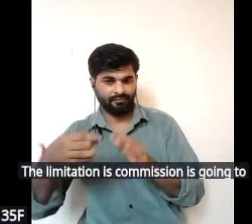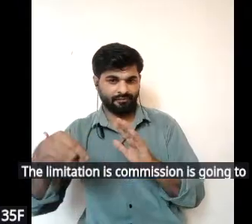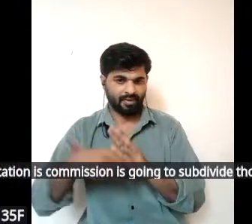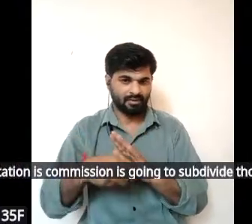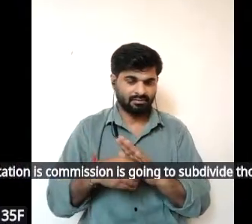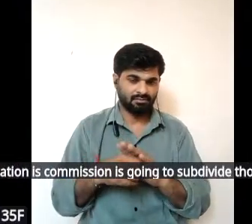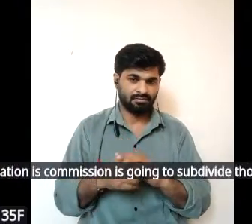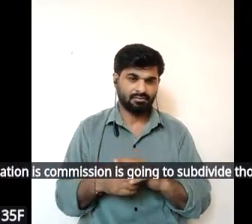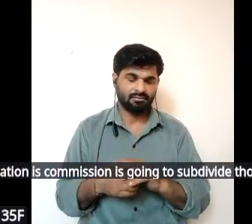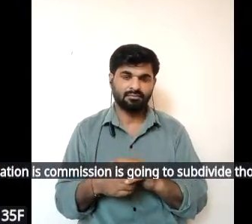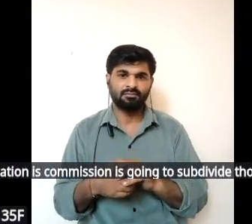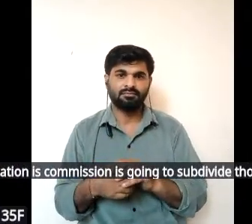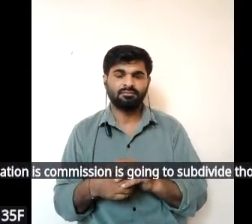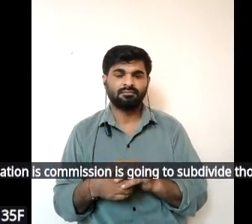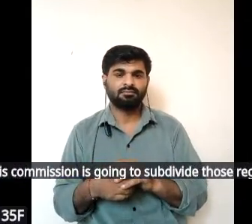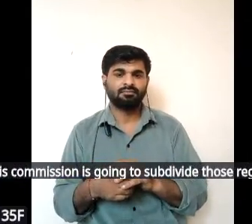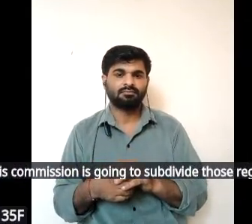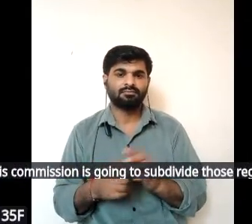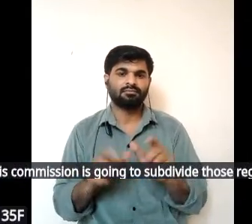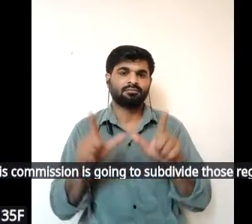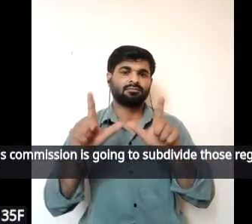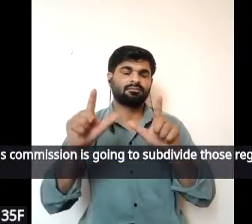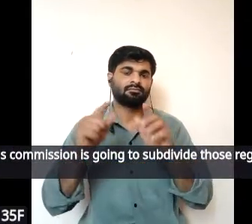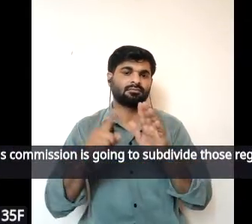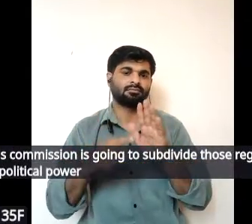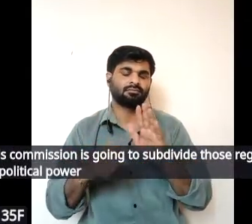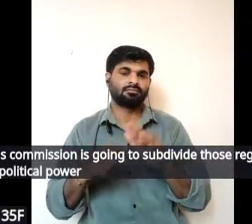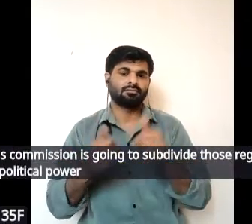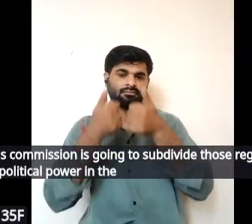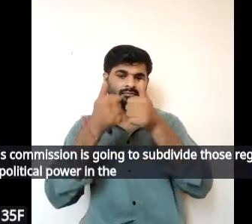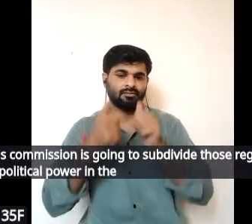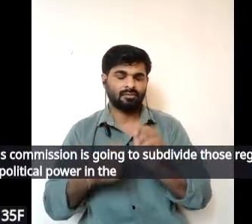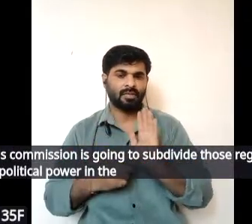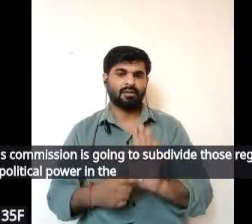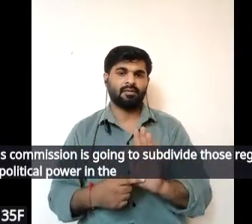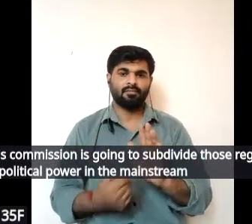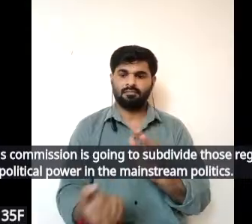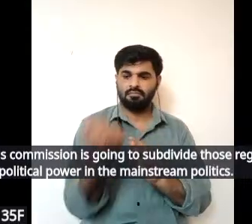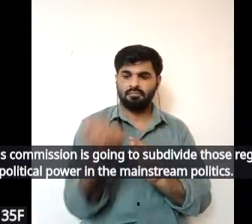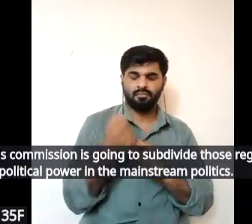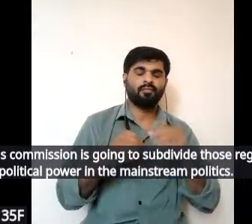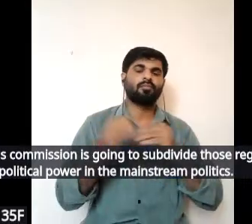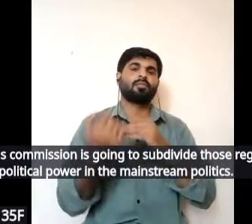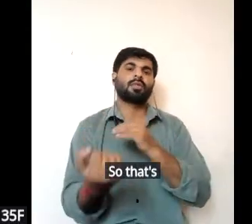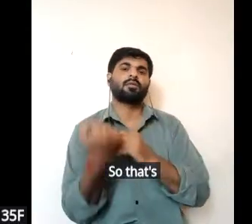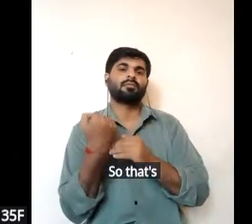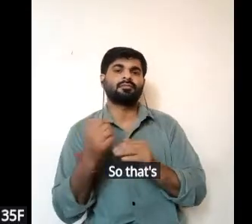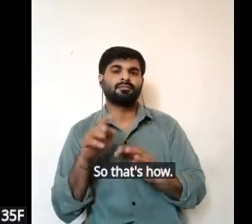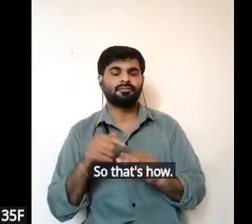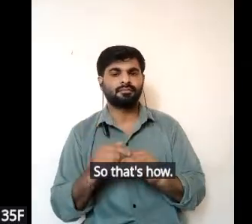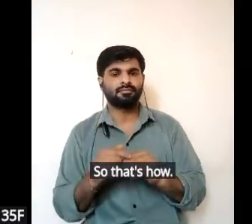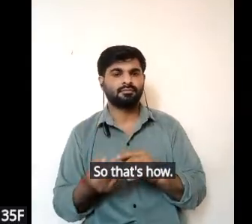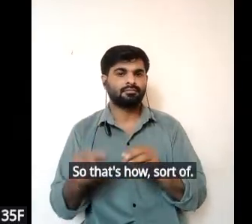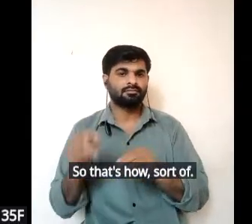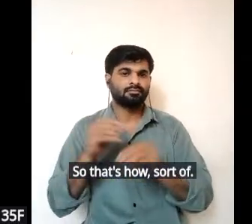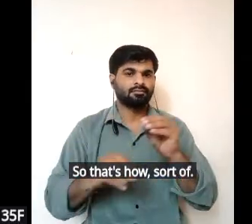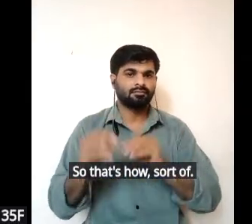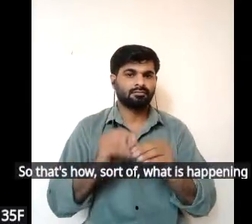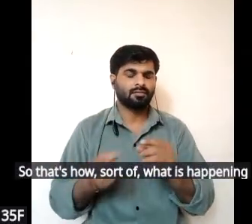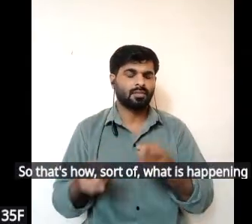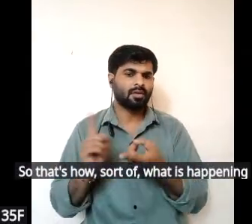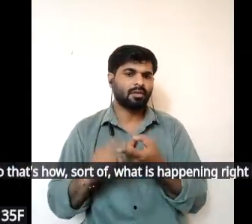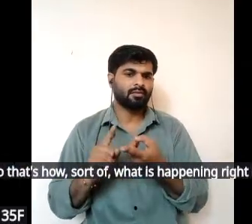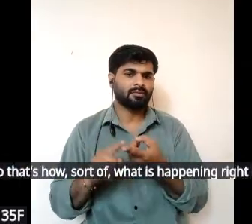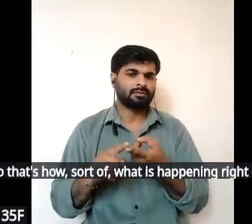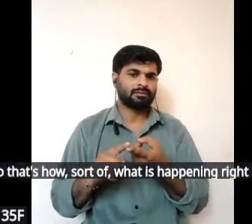regions, resultantly reducing your political power in the mainstream politics. So that's how sort of what is happening right now